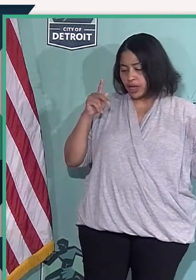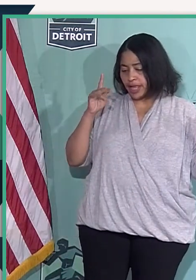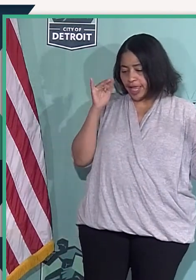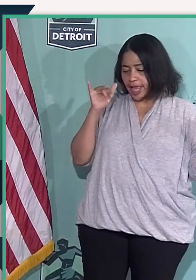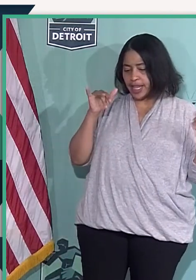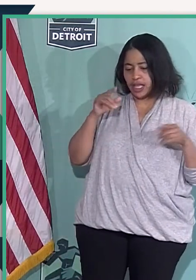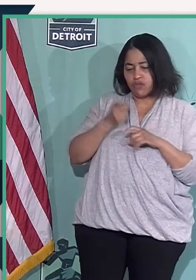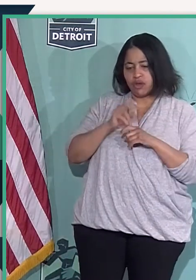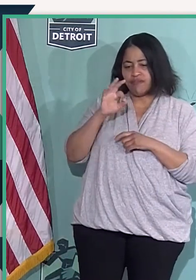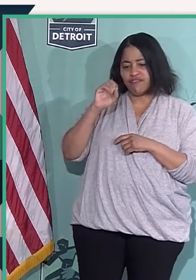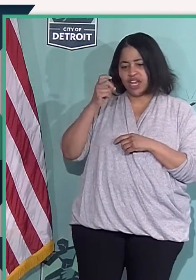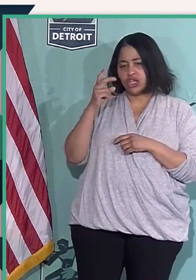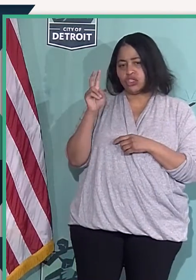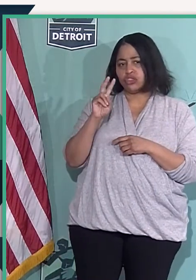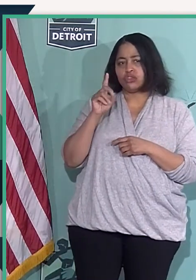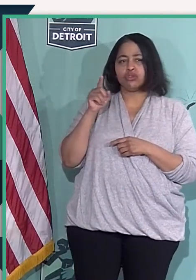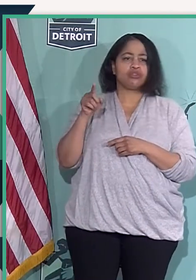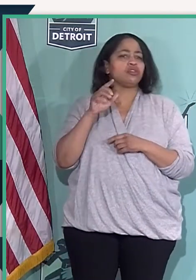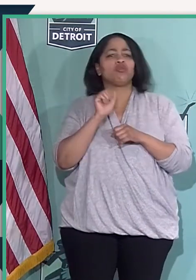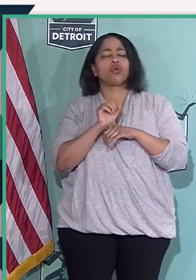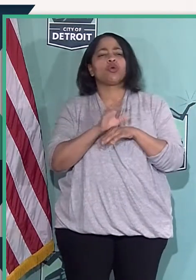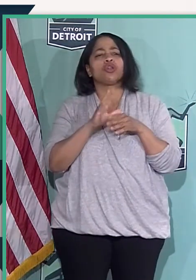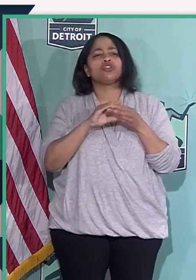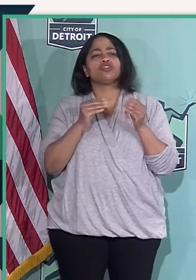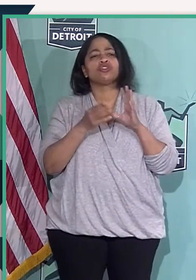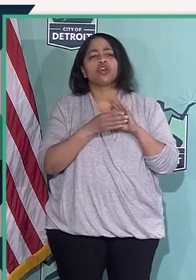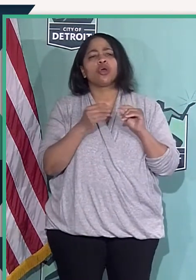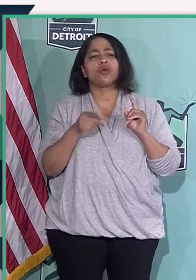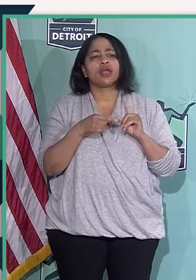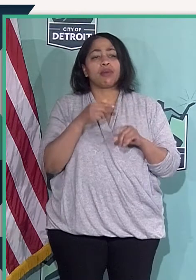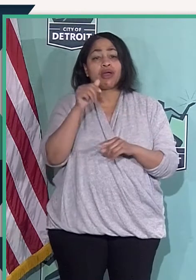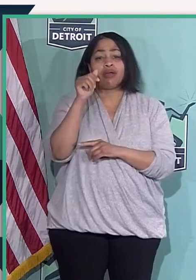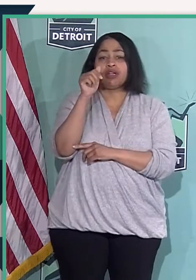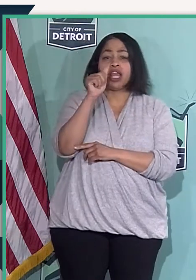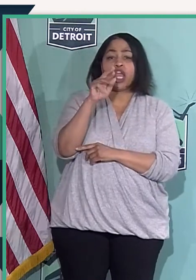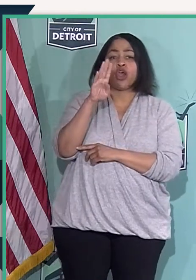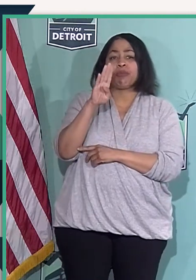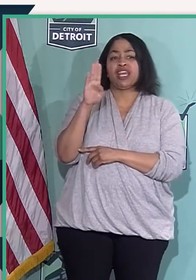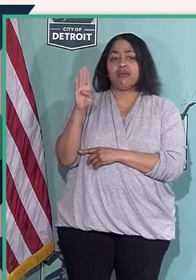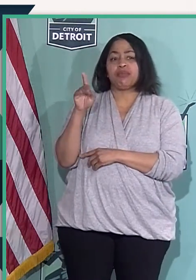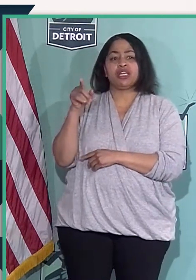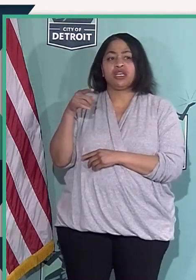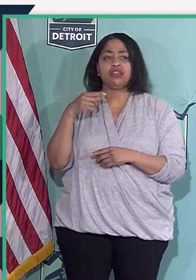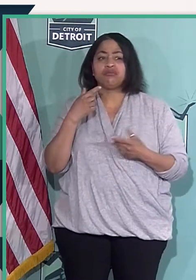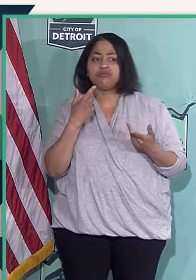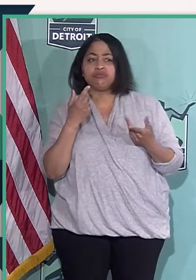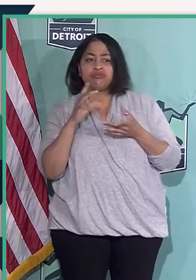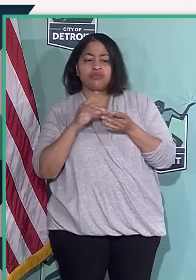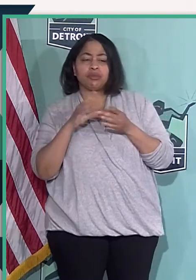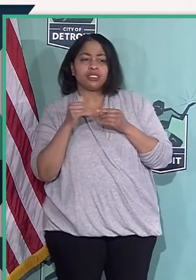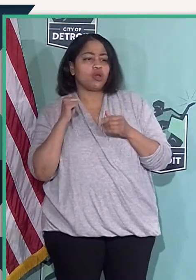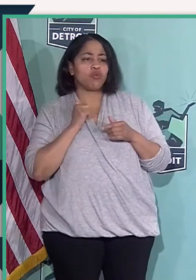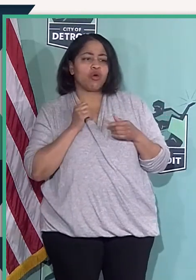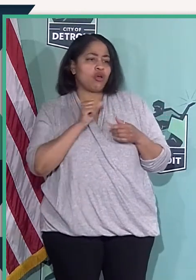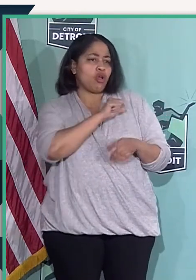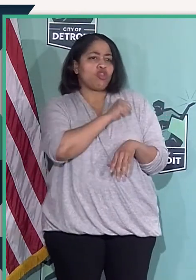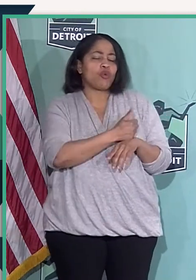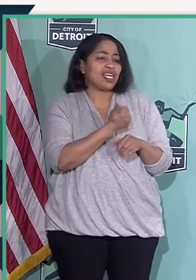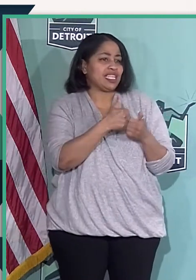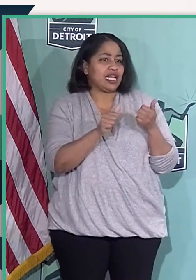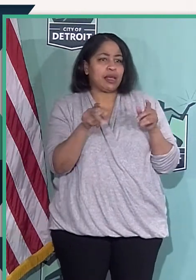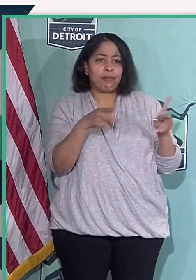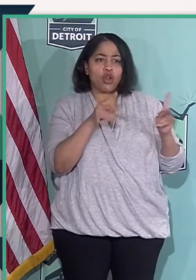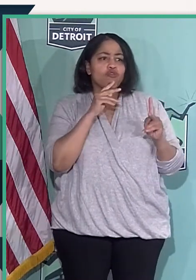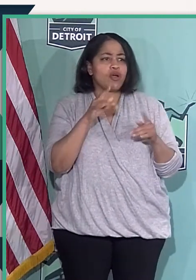on a story regarding Airbnb, which apparently has made a statement that they're not going to authorize parties or events in any of their properties